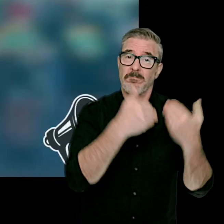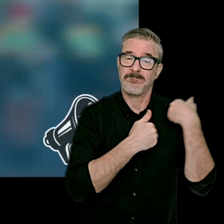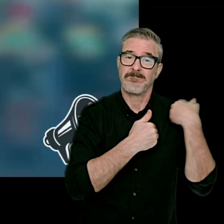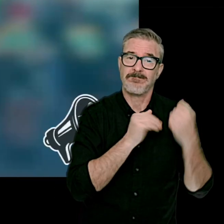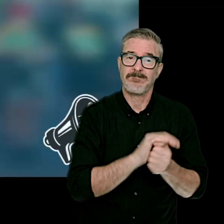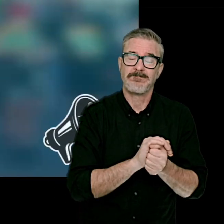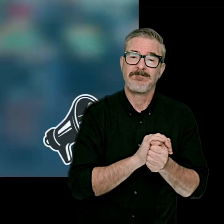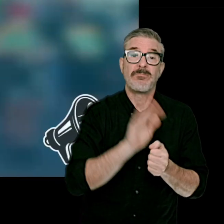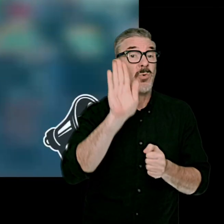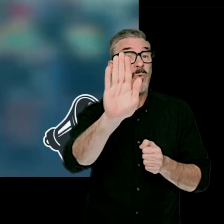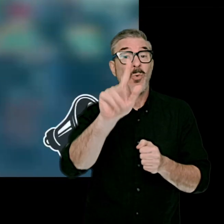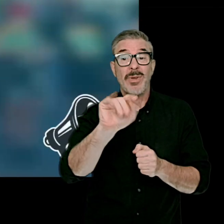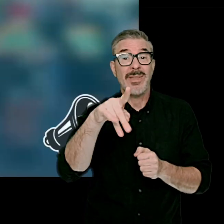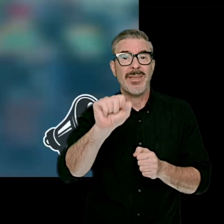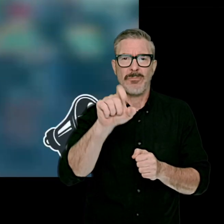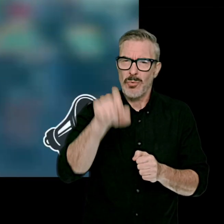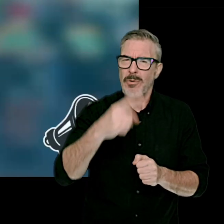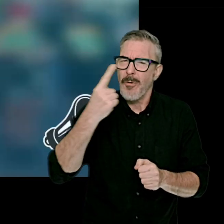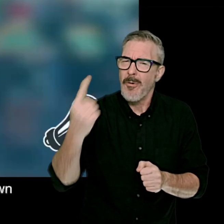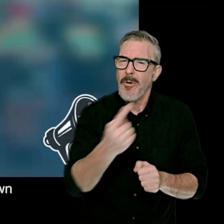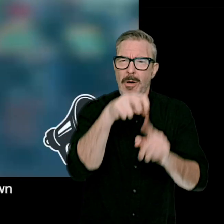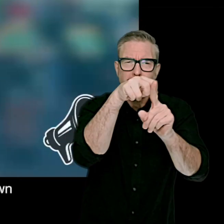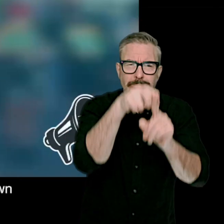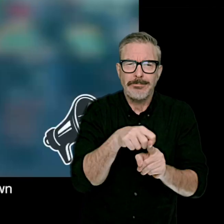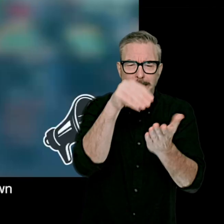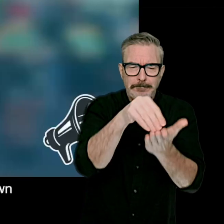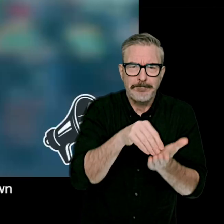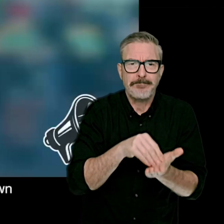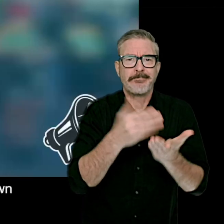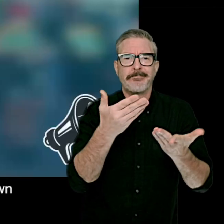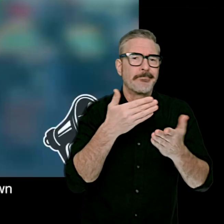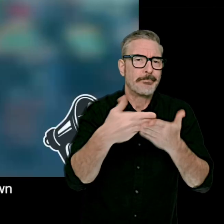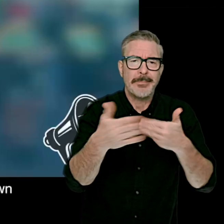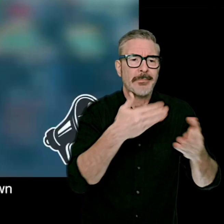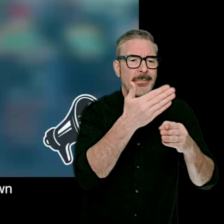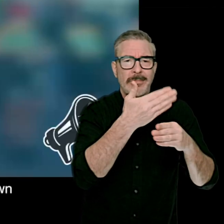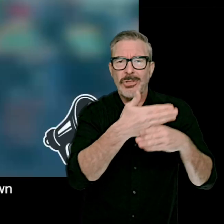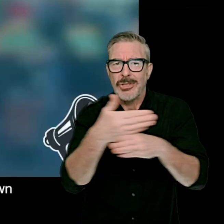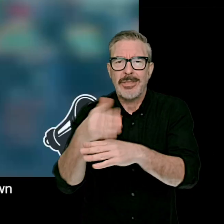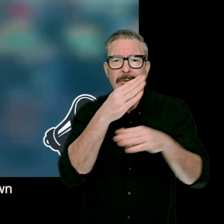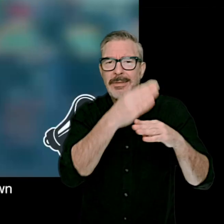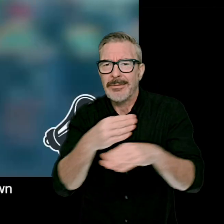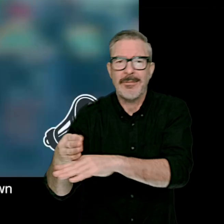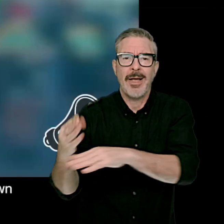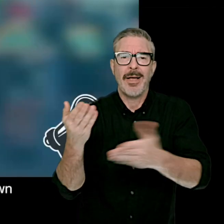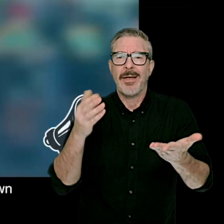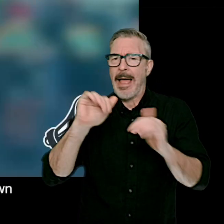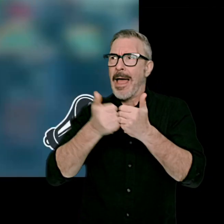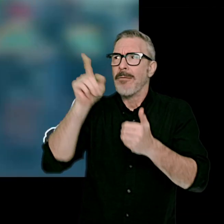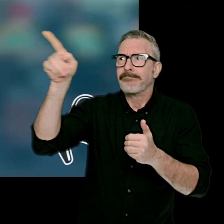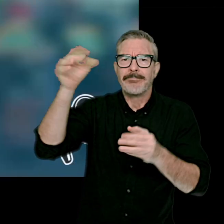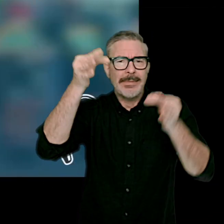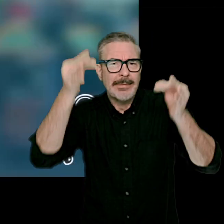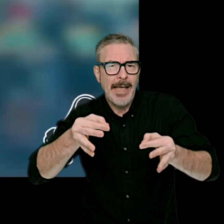the employee, at times. So it would be important to write down how your employer pools